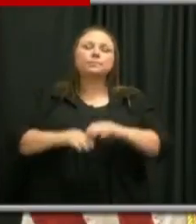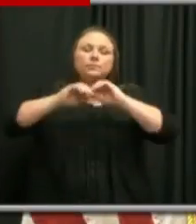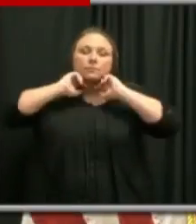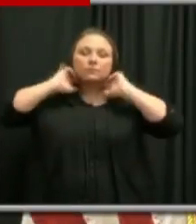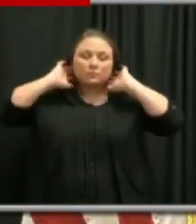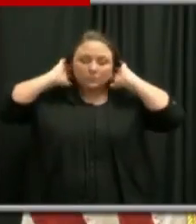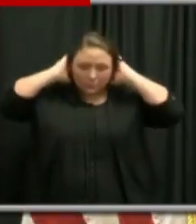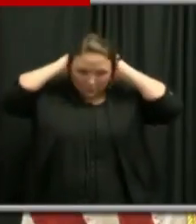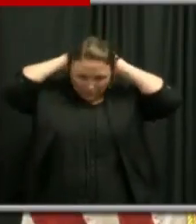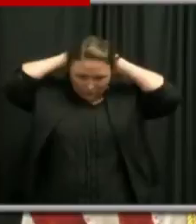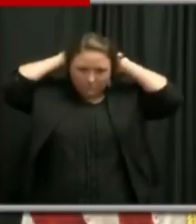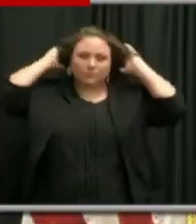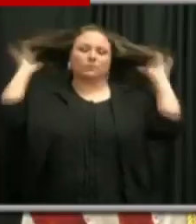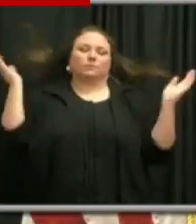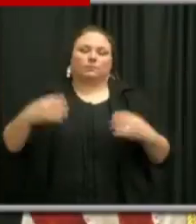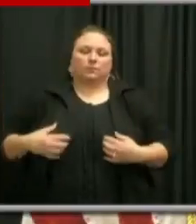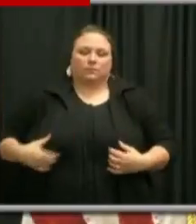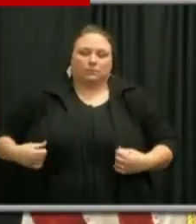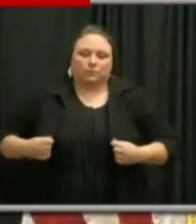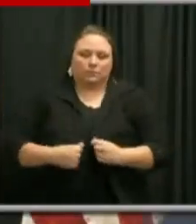Thank you, Brett. Dr. Jahangir.